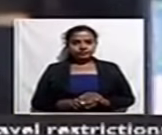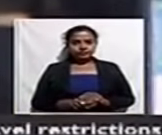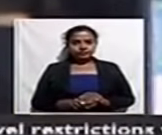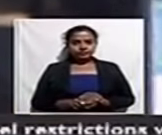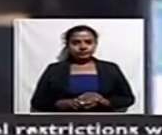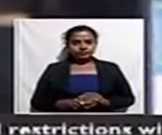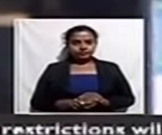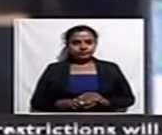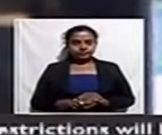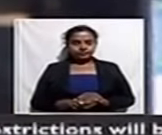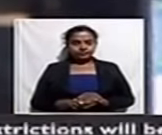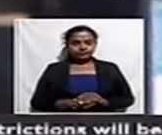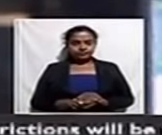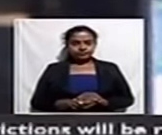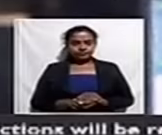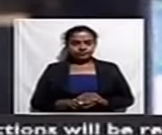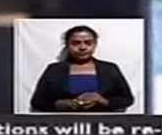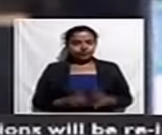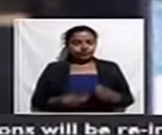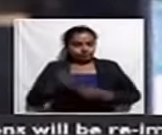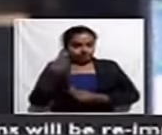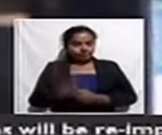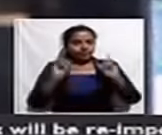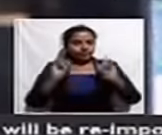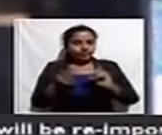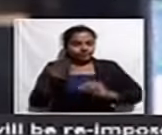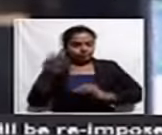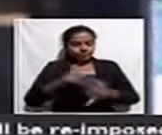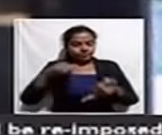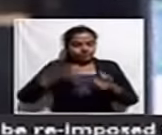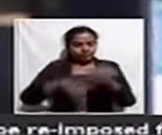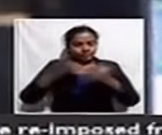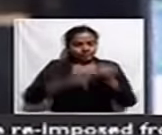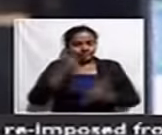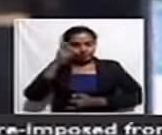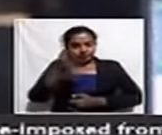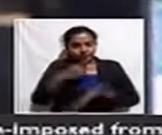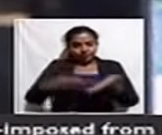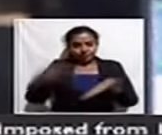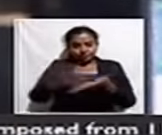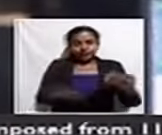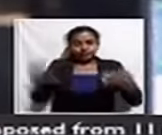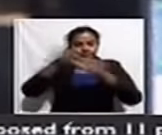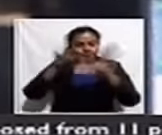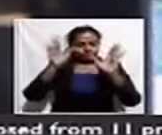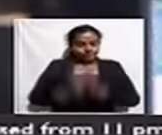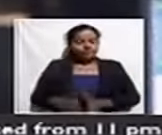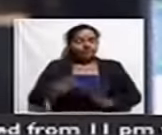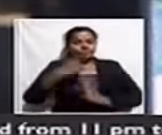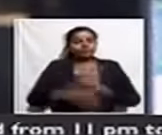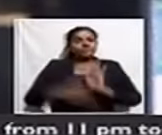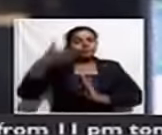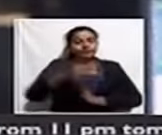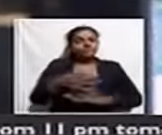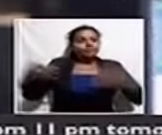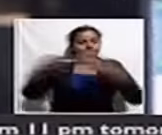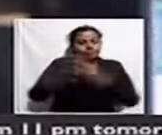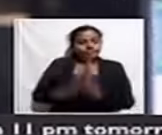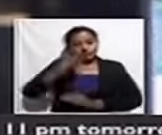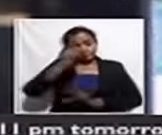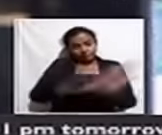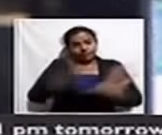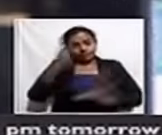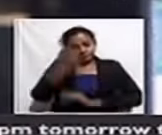In your sports news, Shami Silva was elected as the chairman of Sri Lanka cricket for the next 2 years in an uncontested election